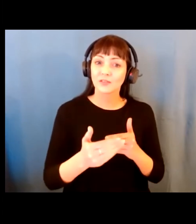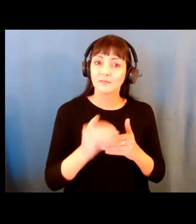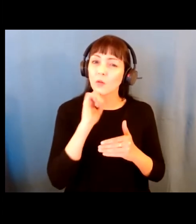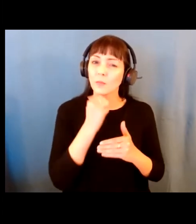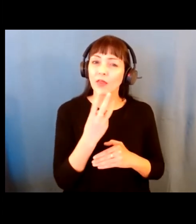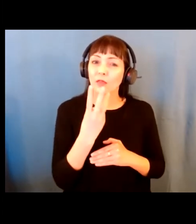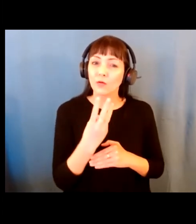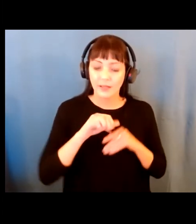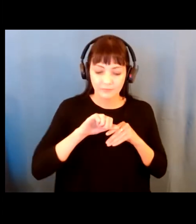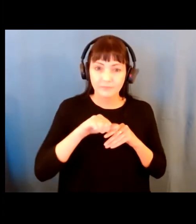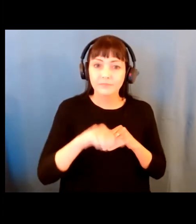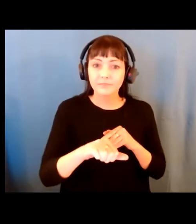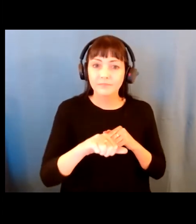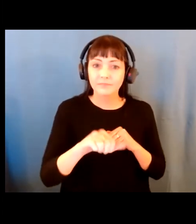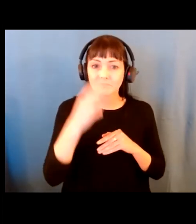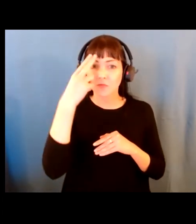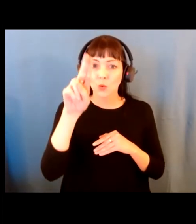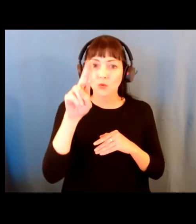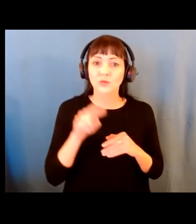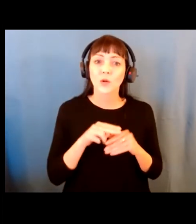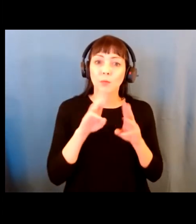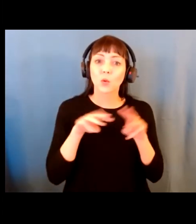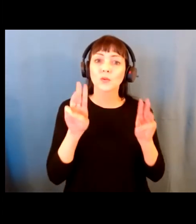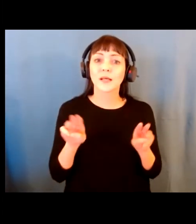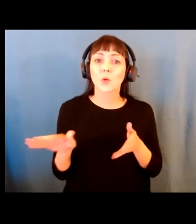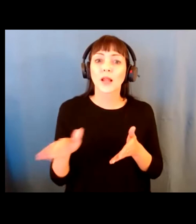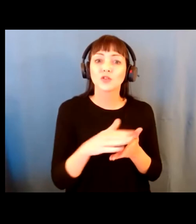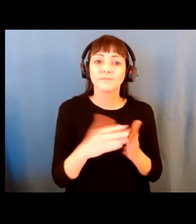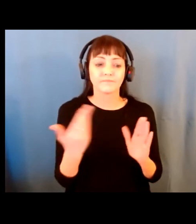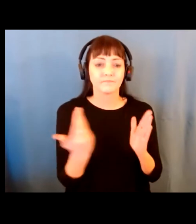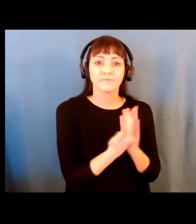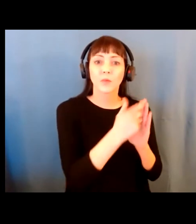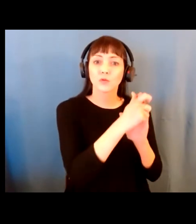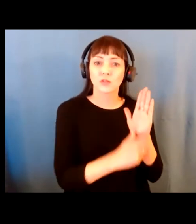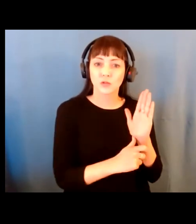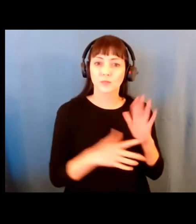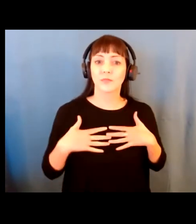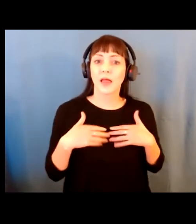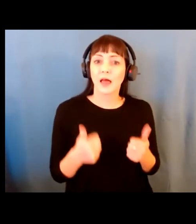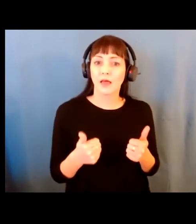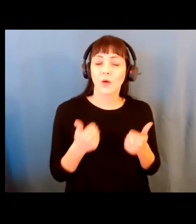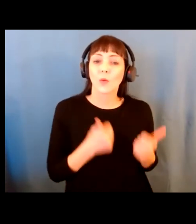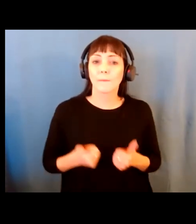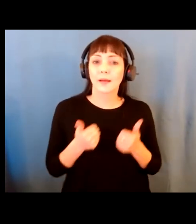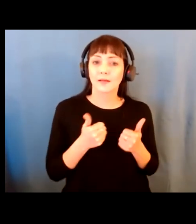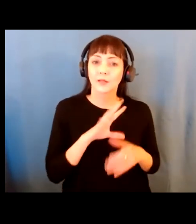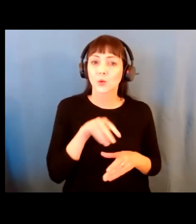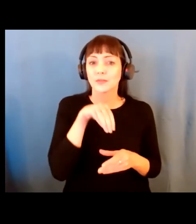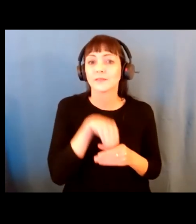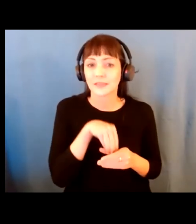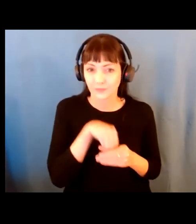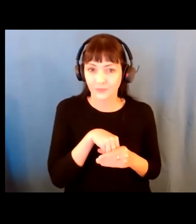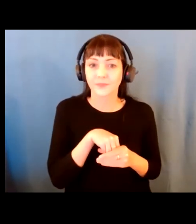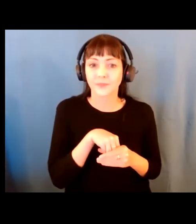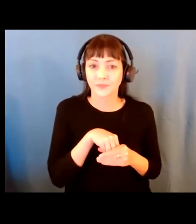events entitled Museum Collections on Prescription, Health, Wellbeing and Inclusivity.